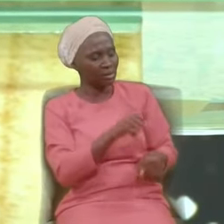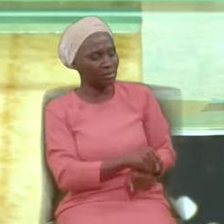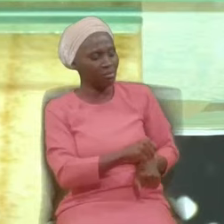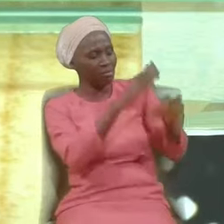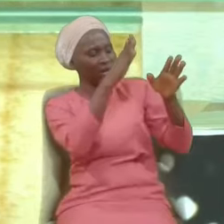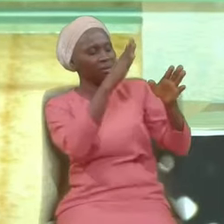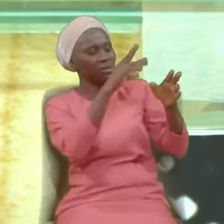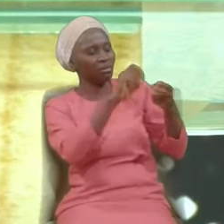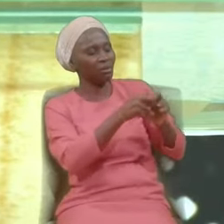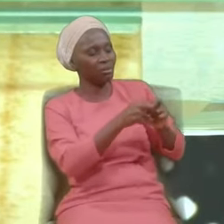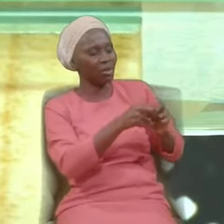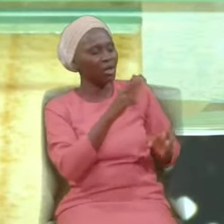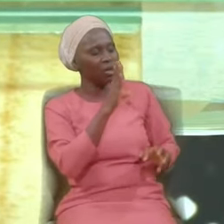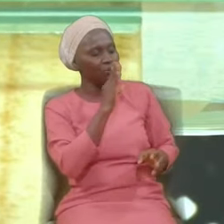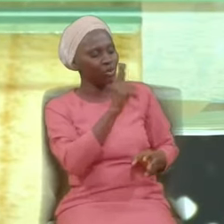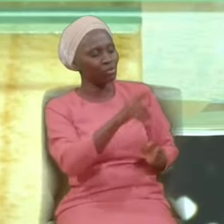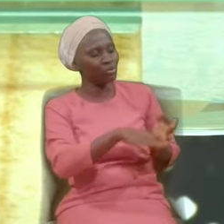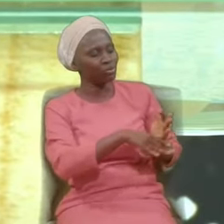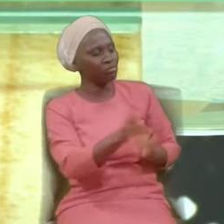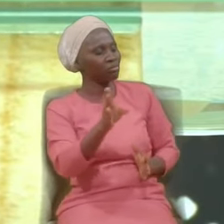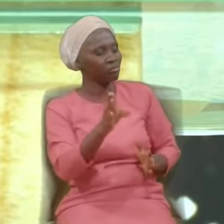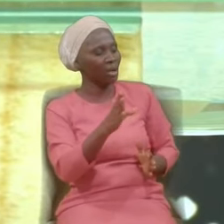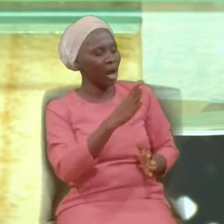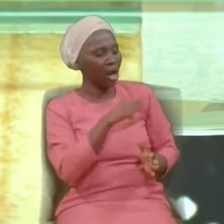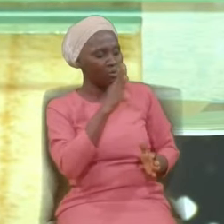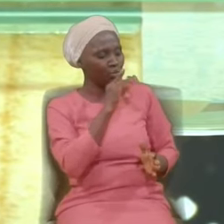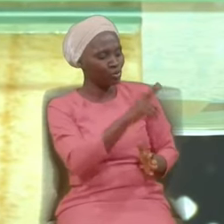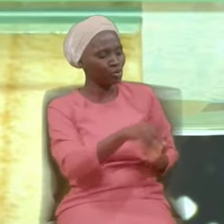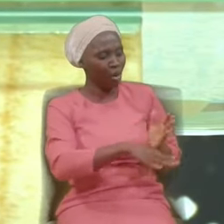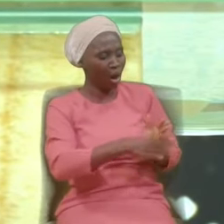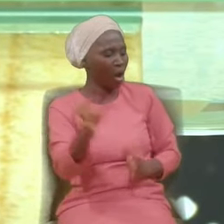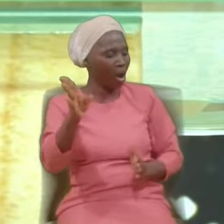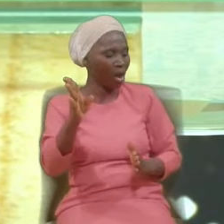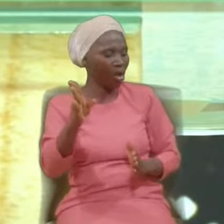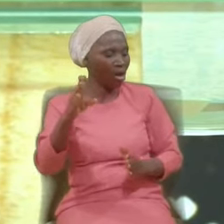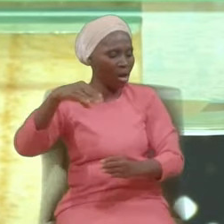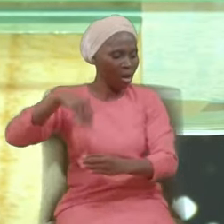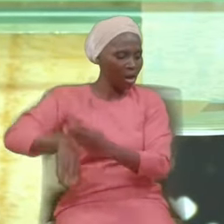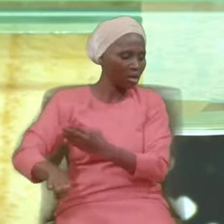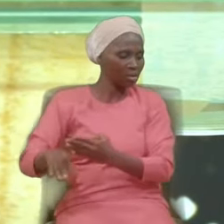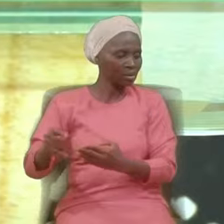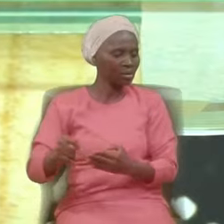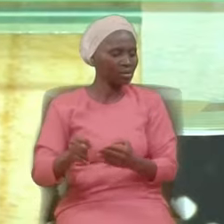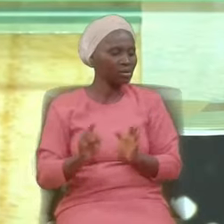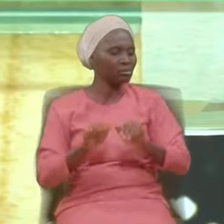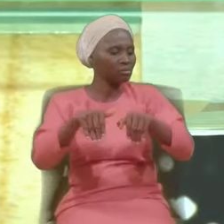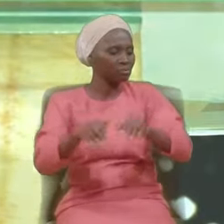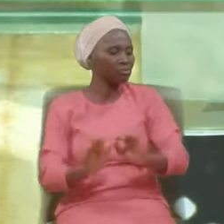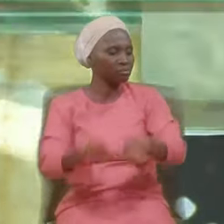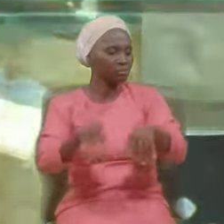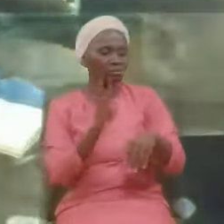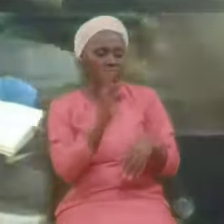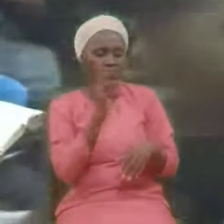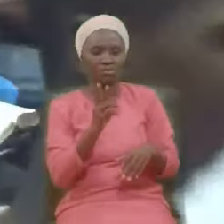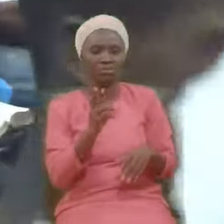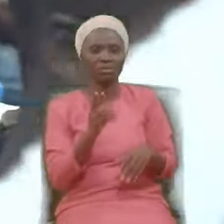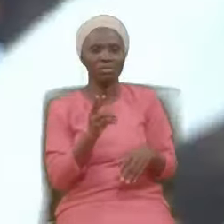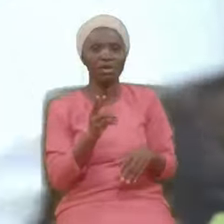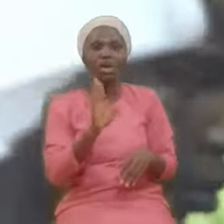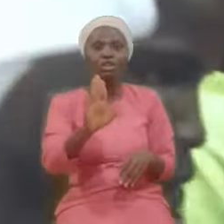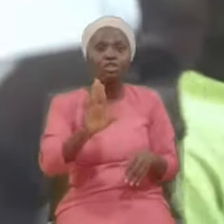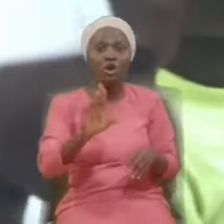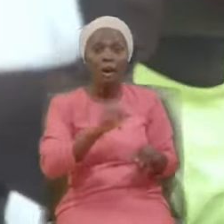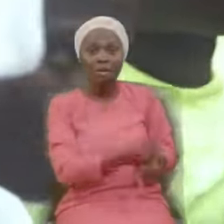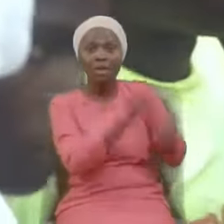thou removed, and be thou cast into the sea. Where's your mountain tonight? In the